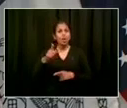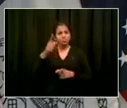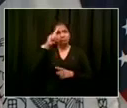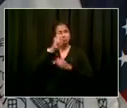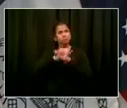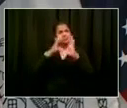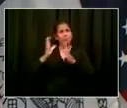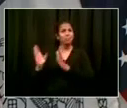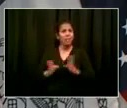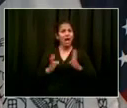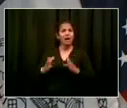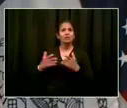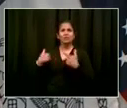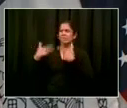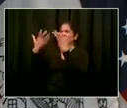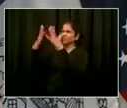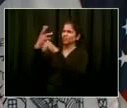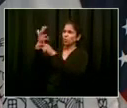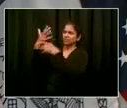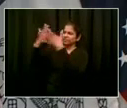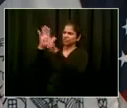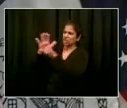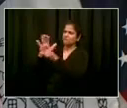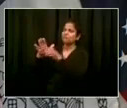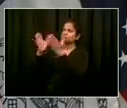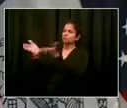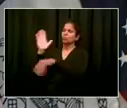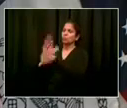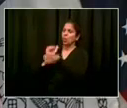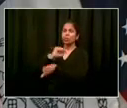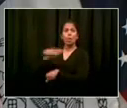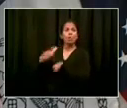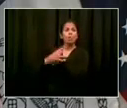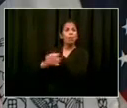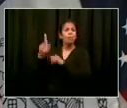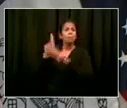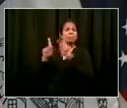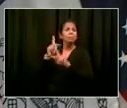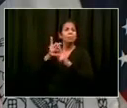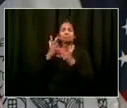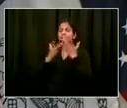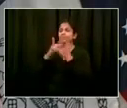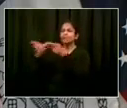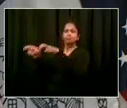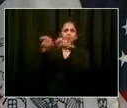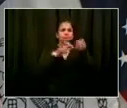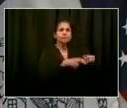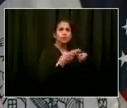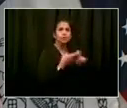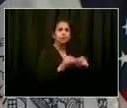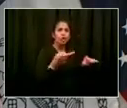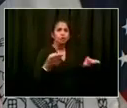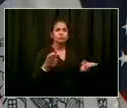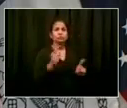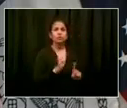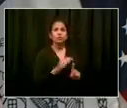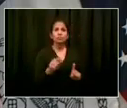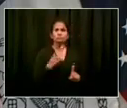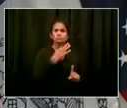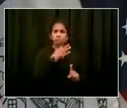the timeline is for that. Is there a schedule that DHS is putting together as far